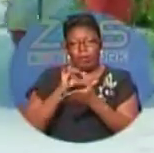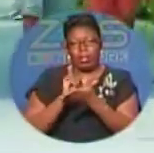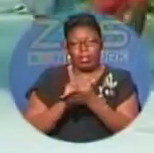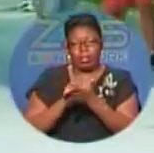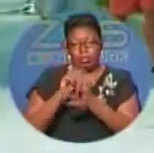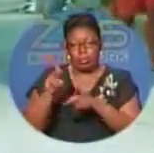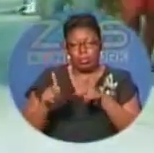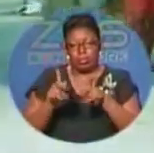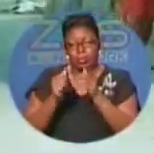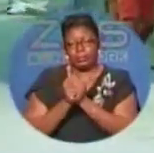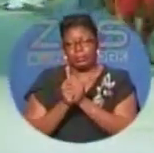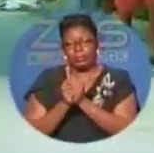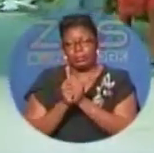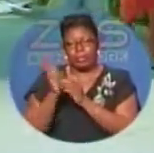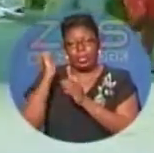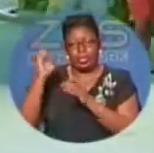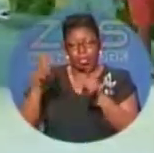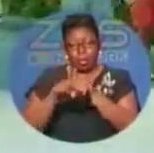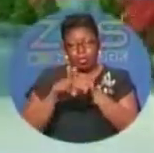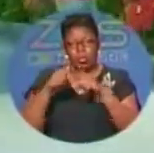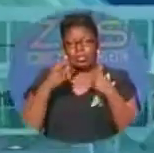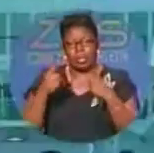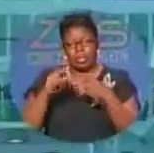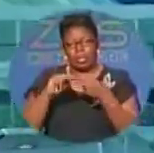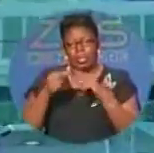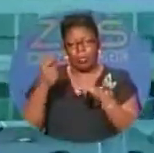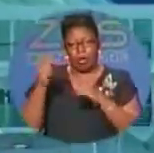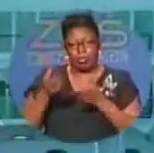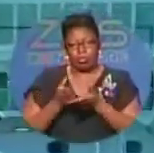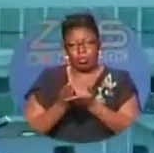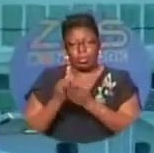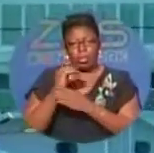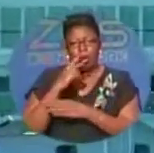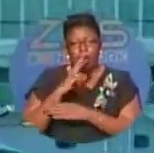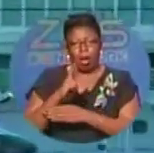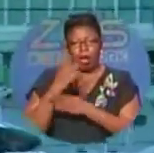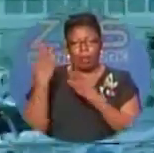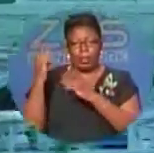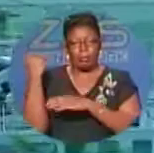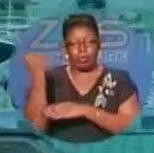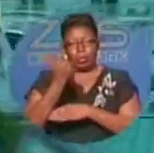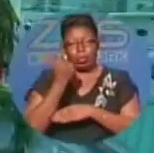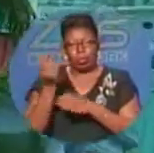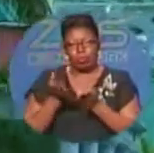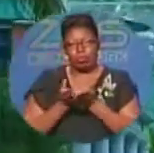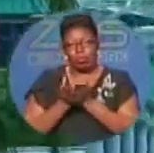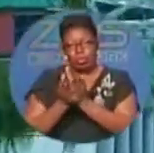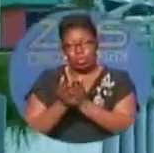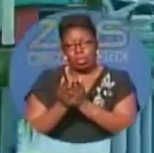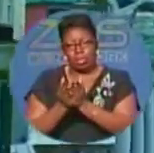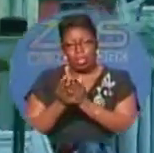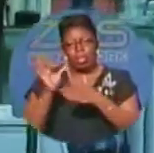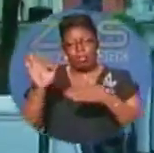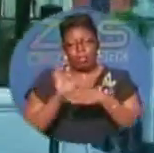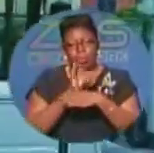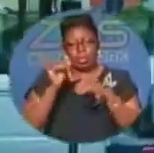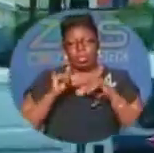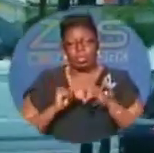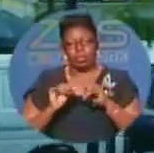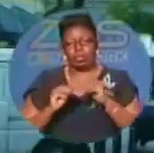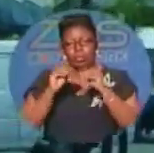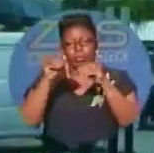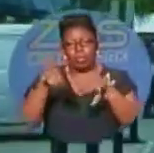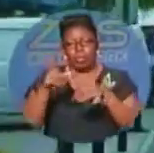Vanderpool Wallace says a number of cruises coming this way are Bahamian-only cruises. He says this formula continues to put the Bahamas at